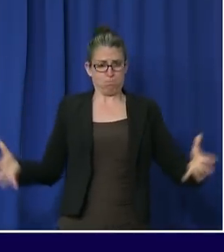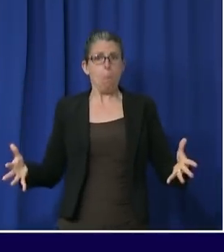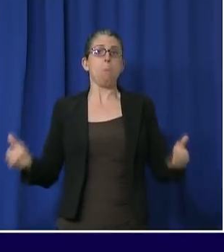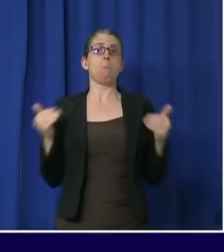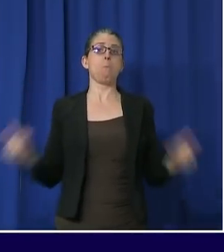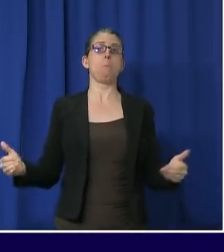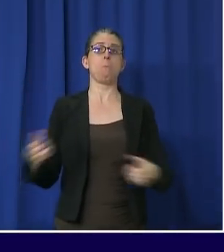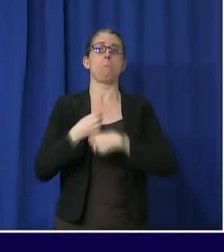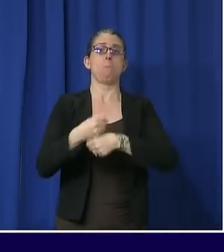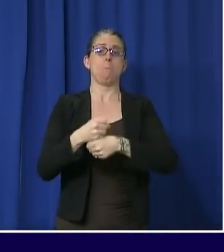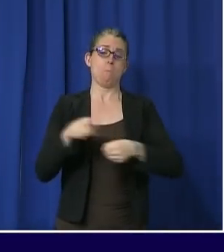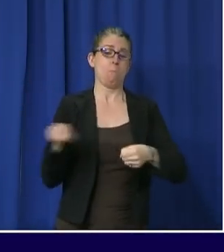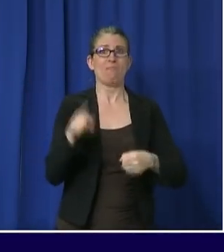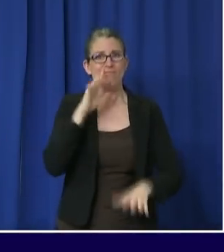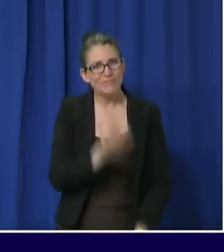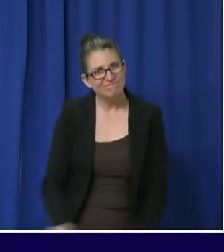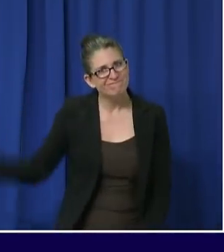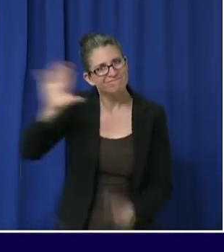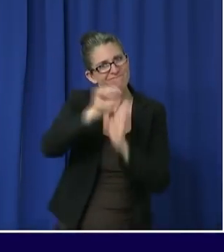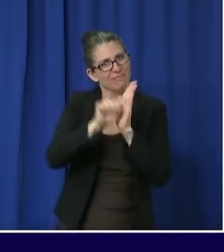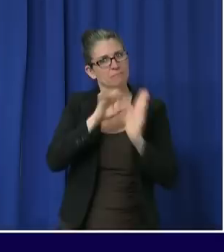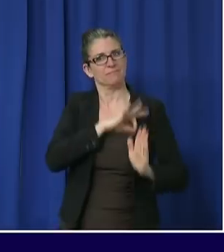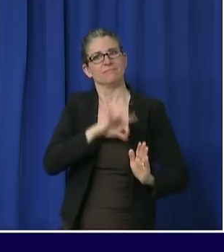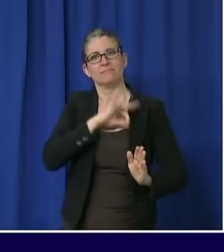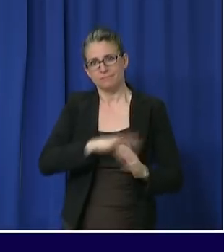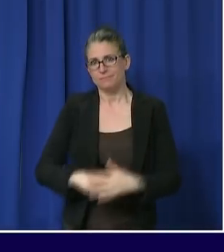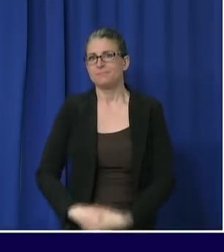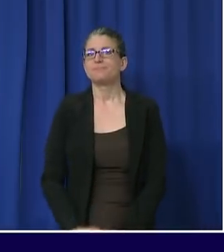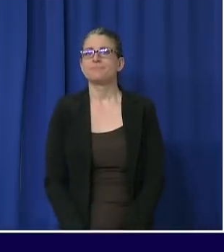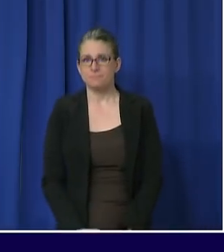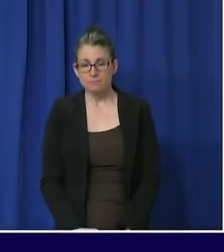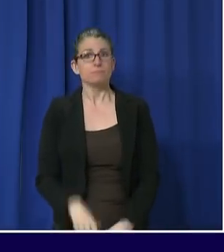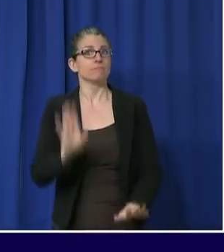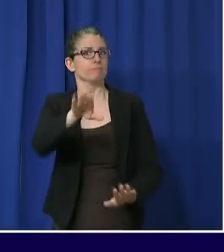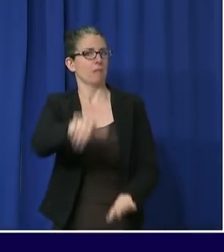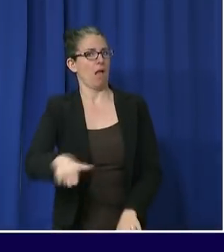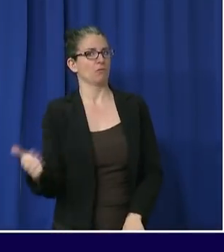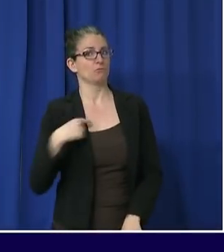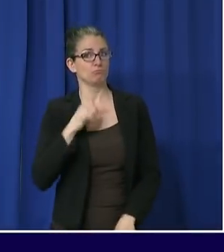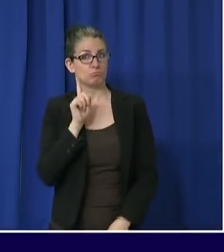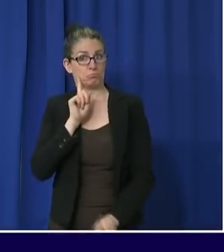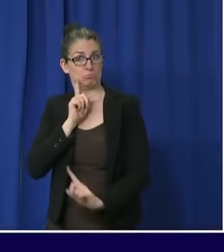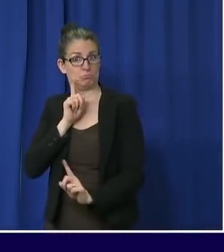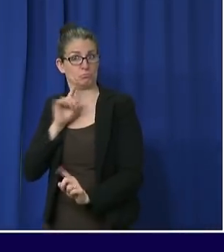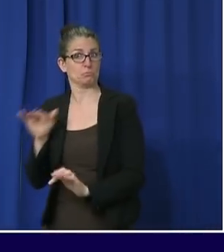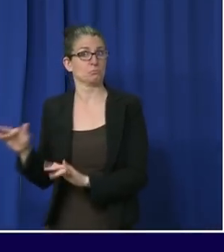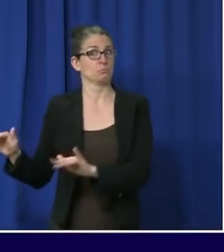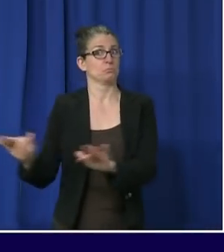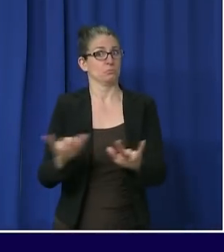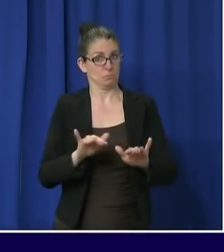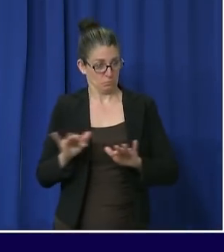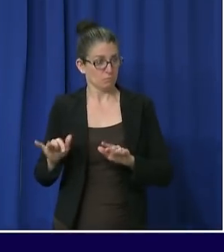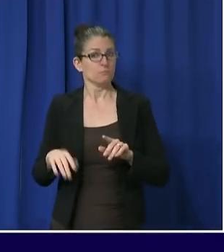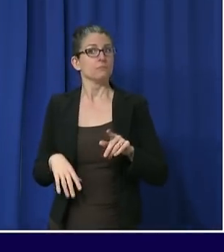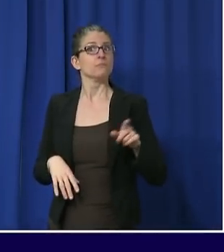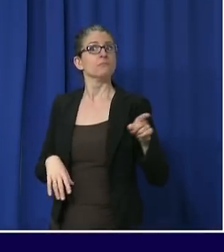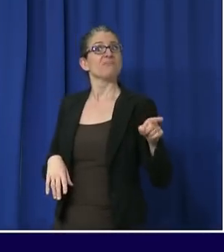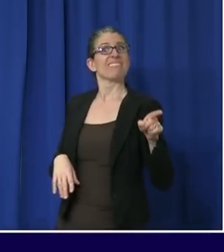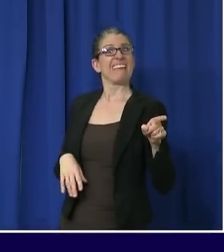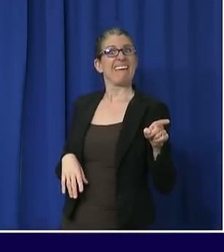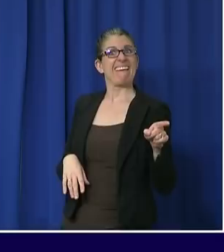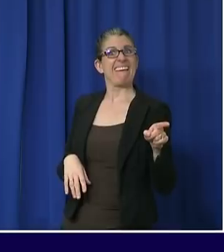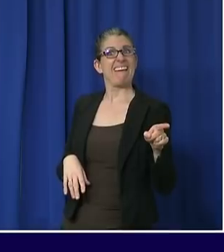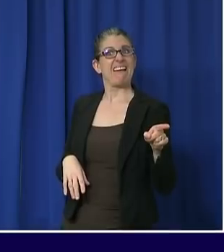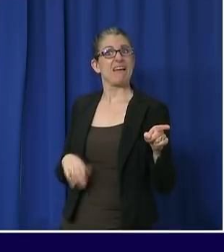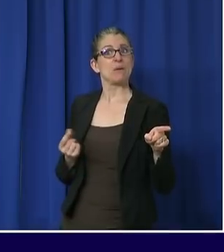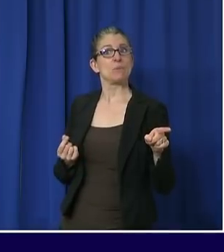After they started getting requests for face shields, they did some quick crowdfunding and bulk purchased the materials that they